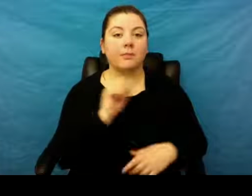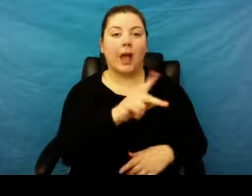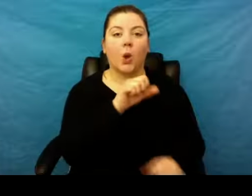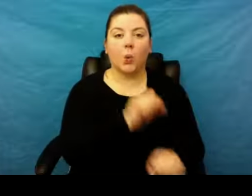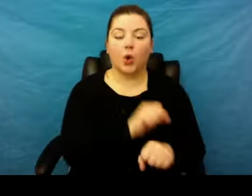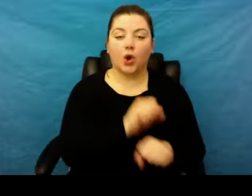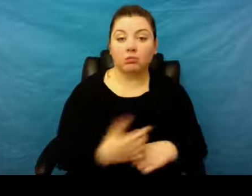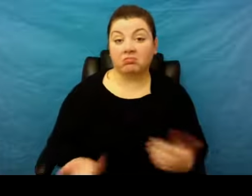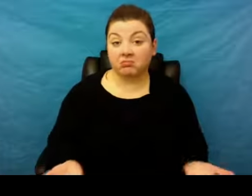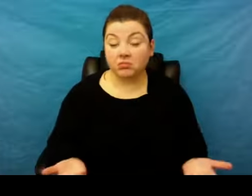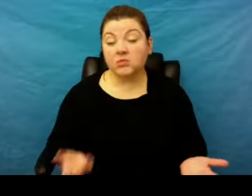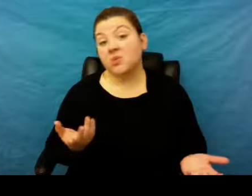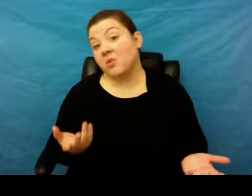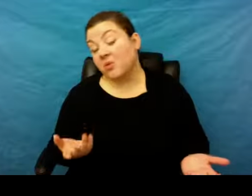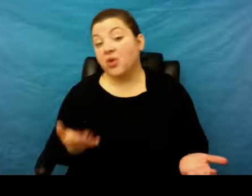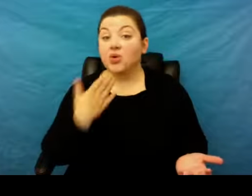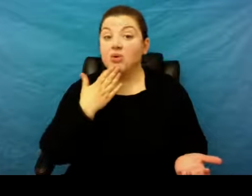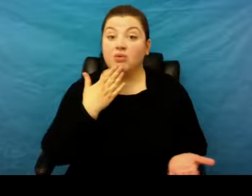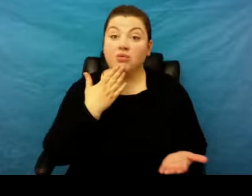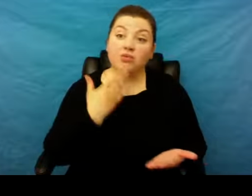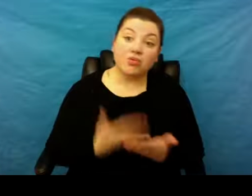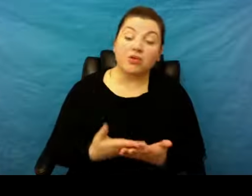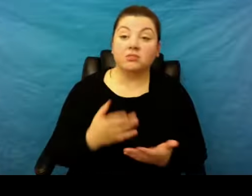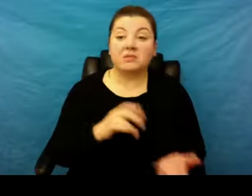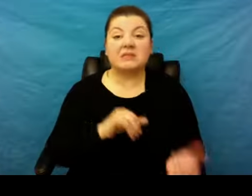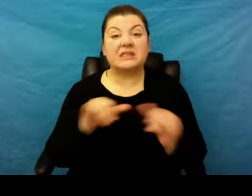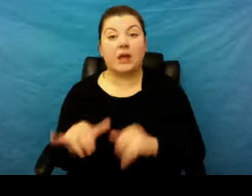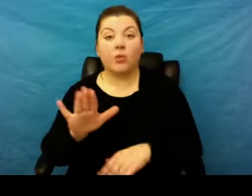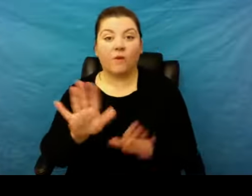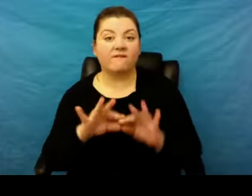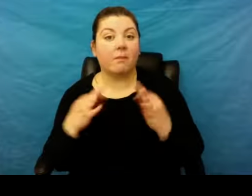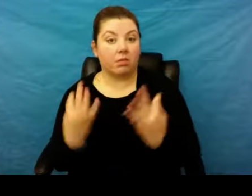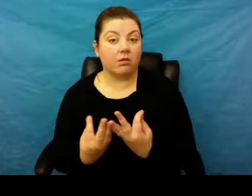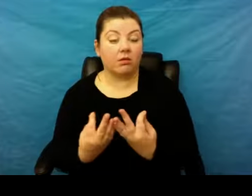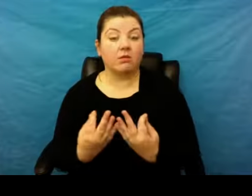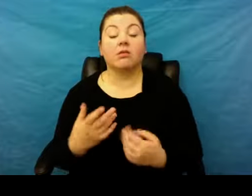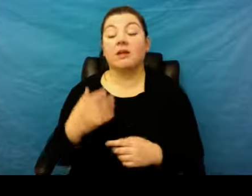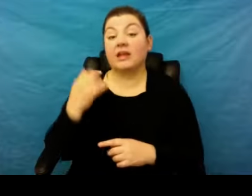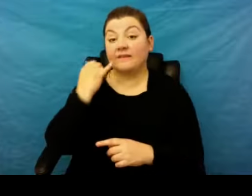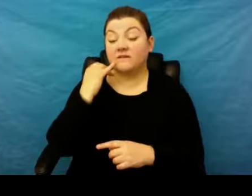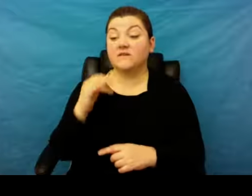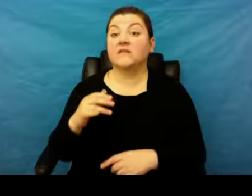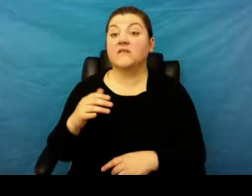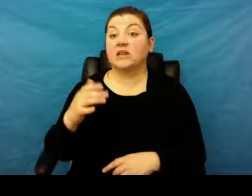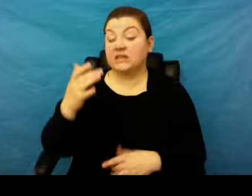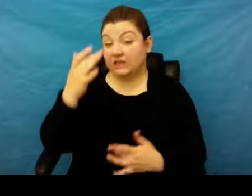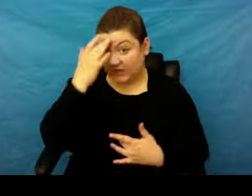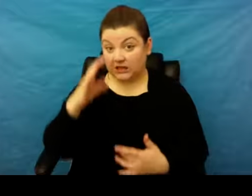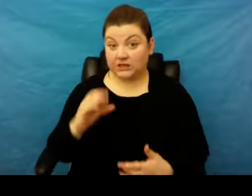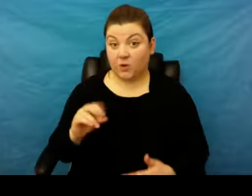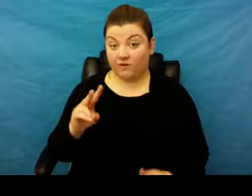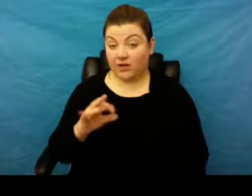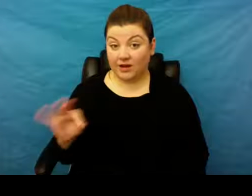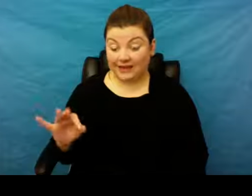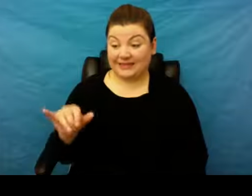that is a good indication to you that that's when you can start interacting with your family. Is that if you have COVID and you've recovered